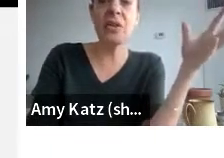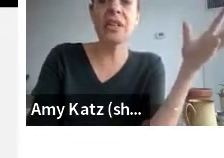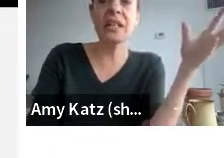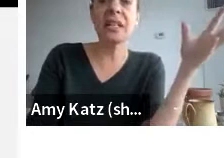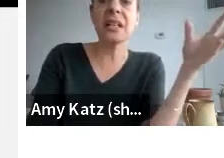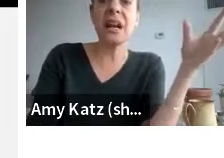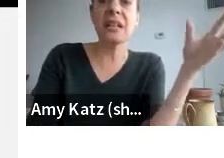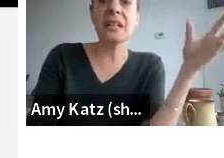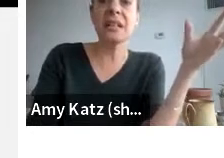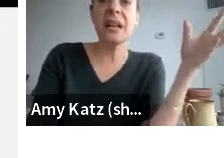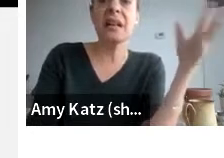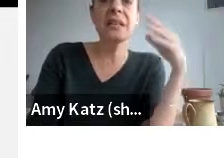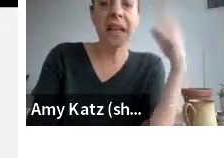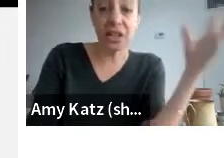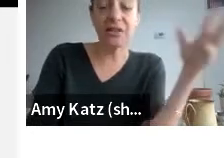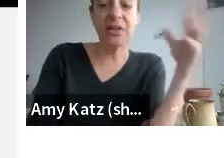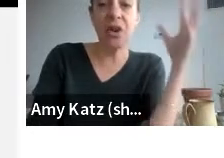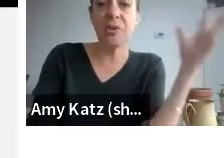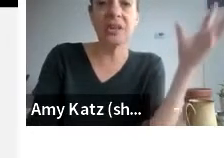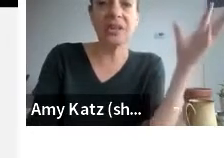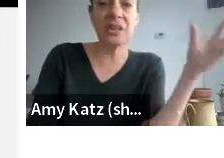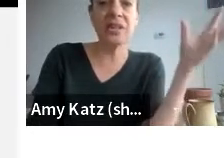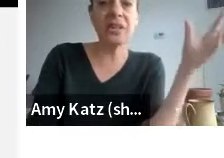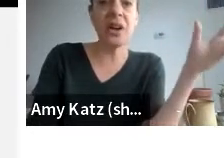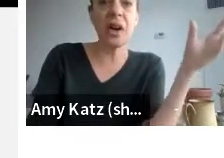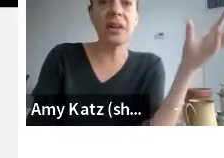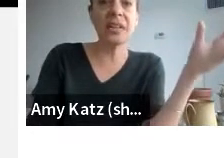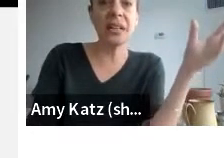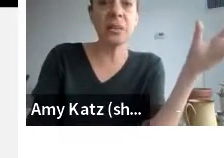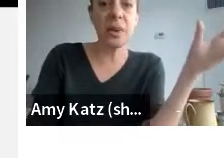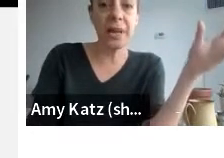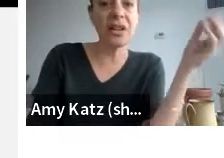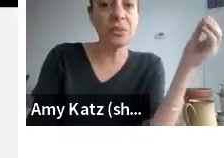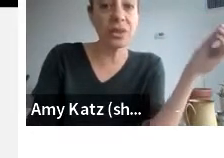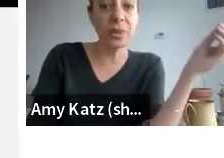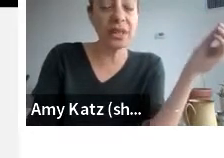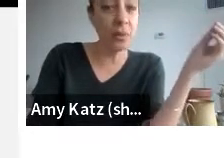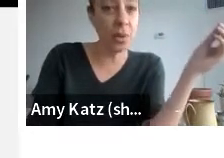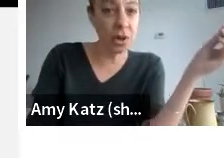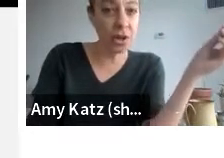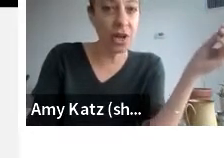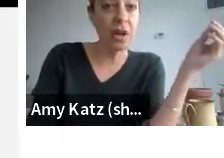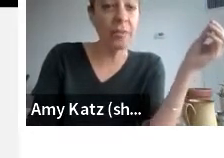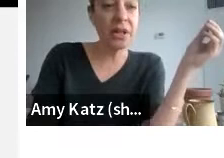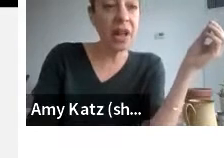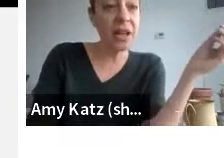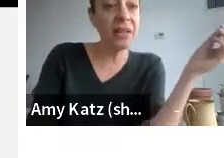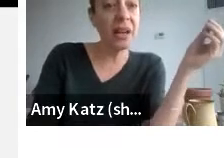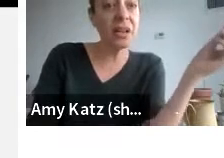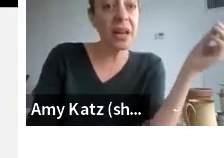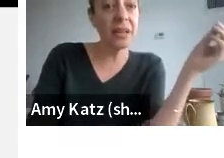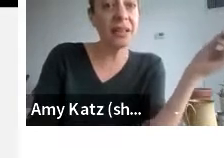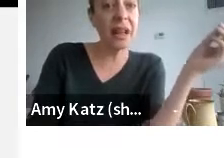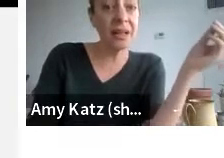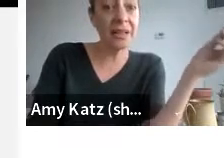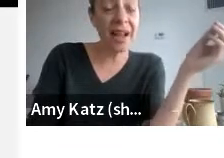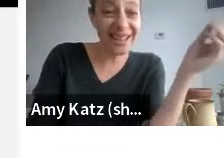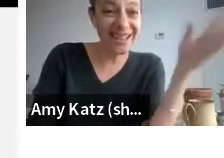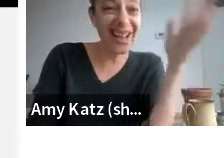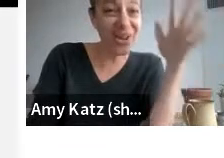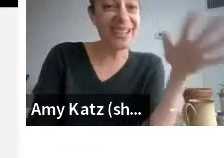to their COVID-19 guidance section for homelessness services and congregate settings webpage, which is really important. But a lot of outdated